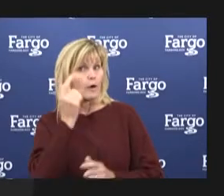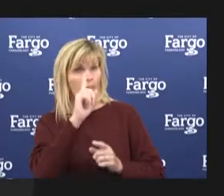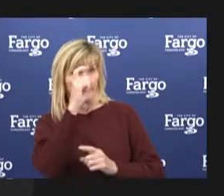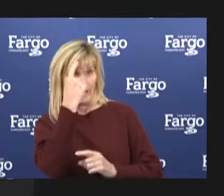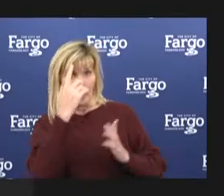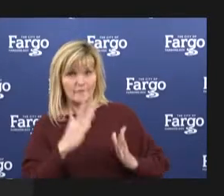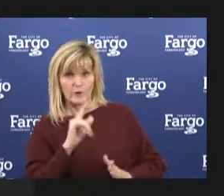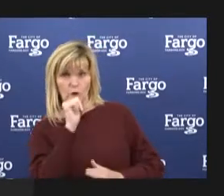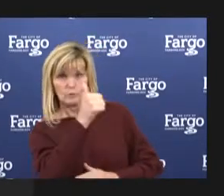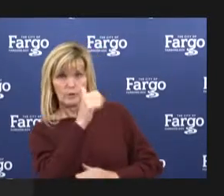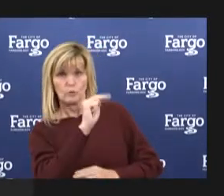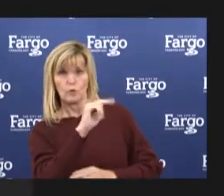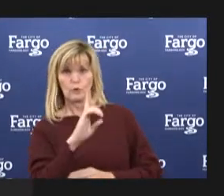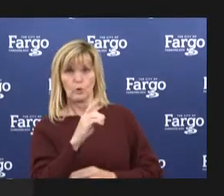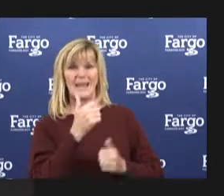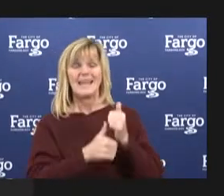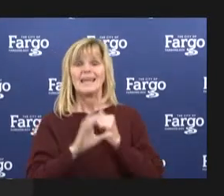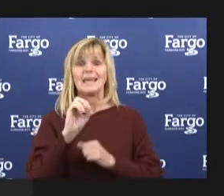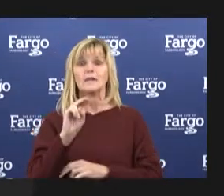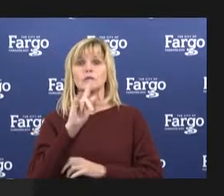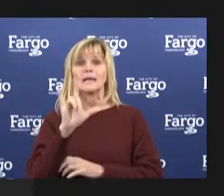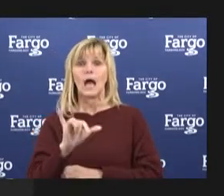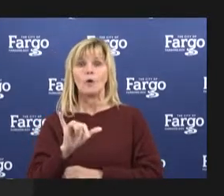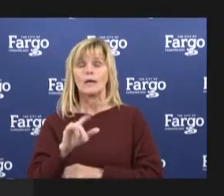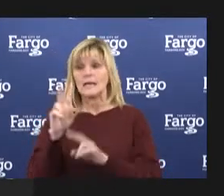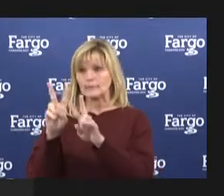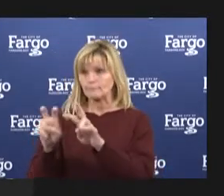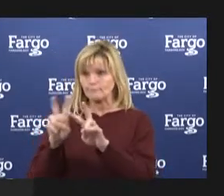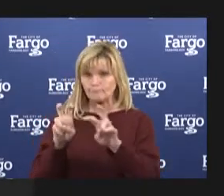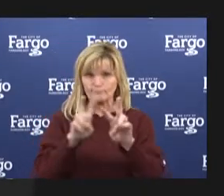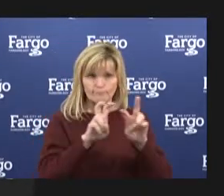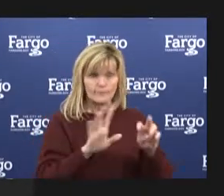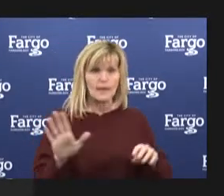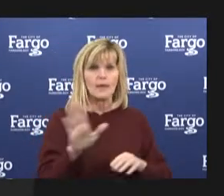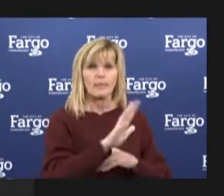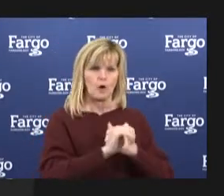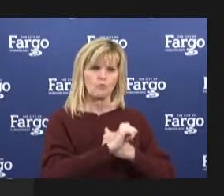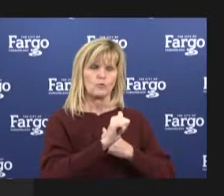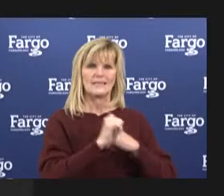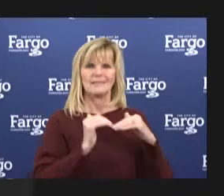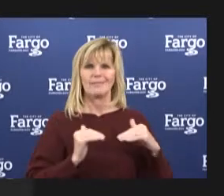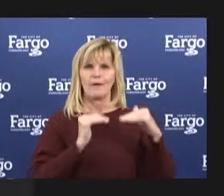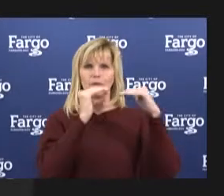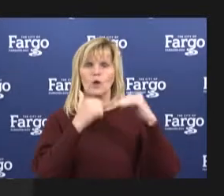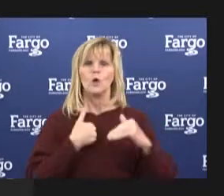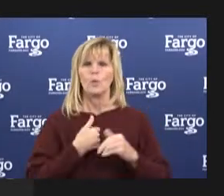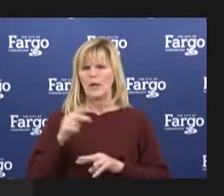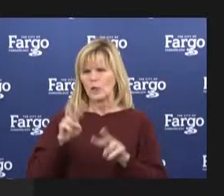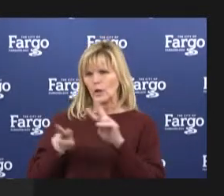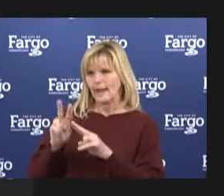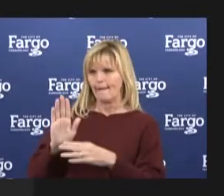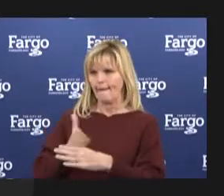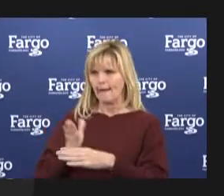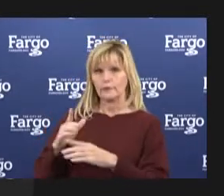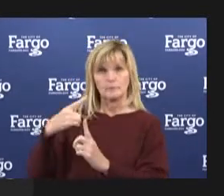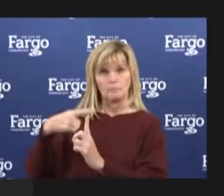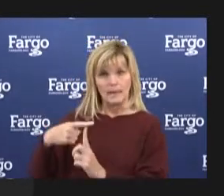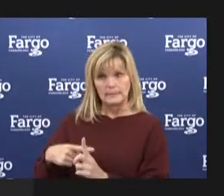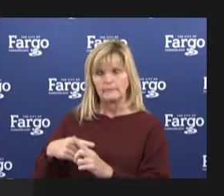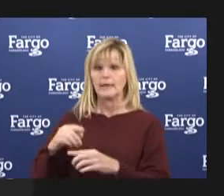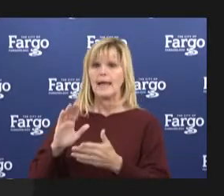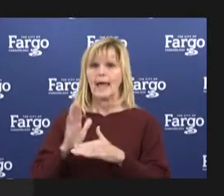governor's office, each county in North Dakota is assessed a risk level, which looks at the metrics of average positivity and active case